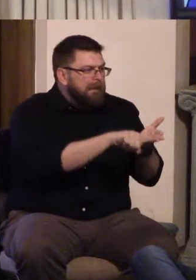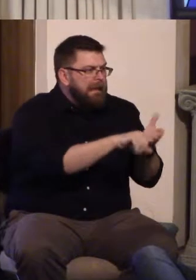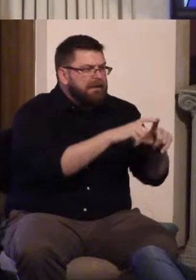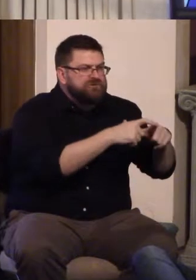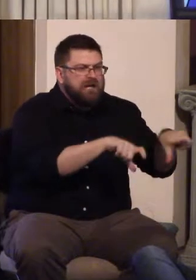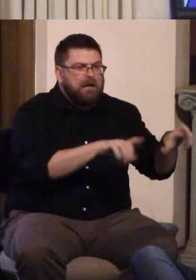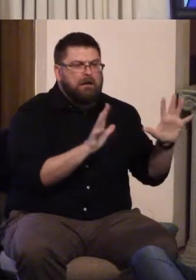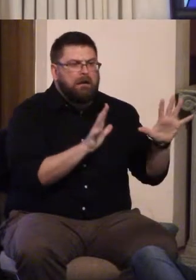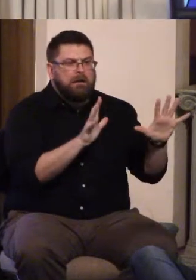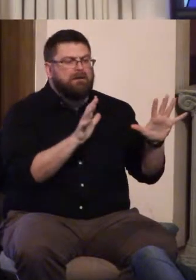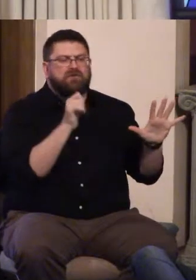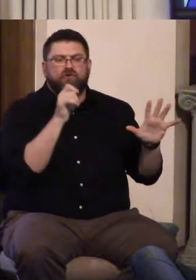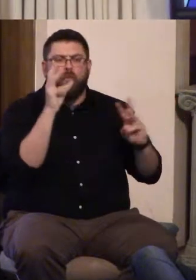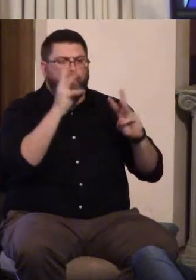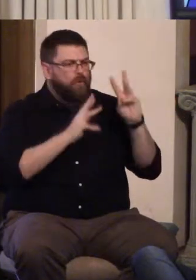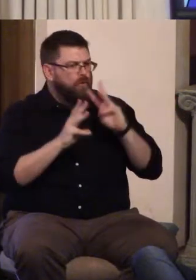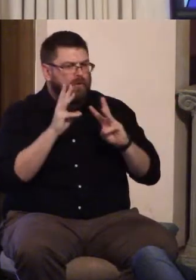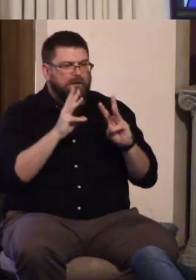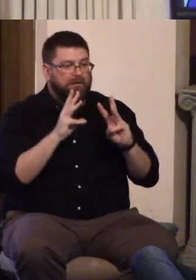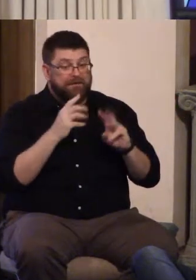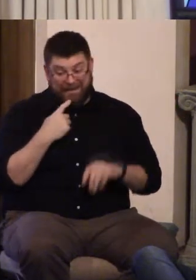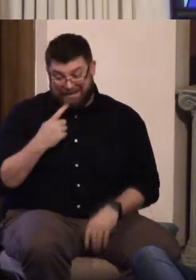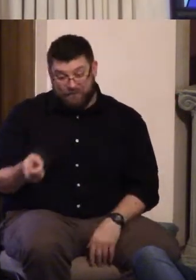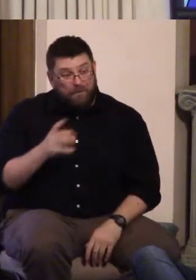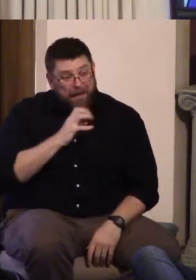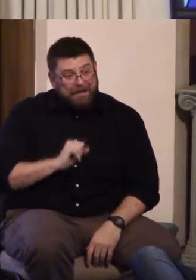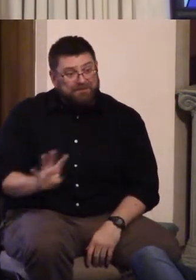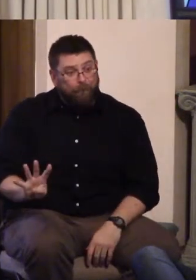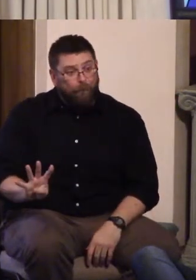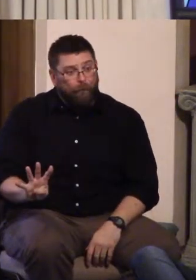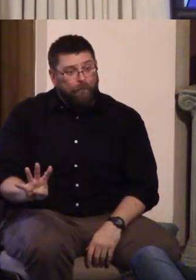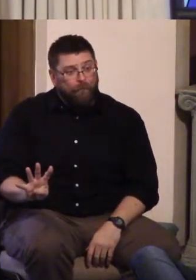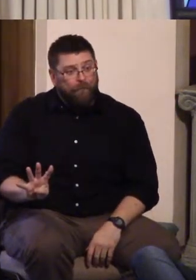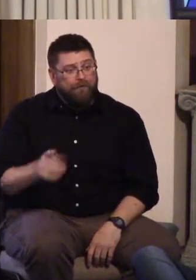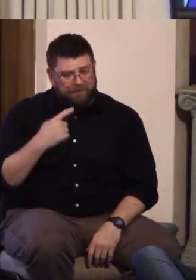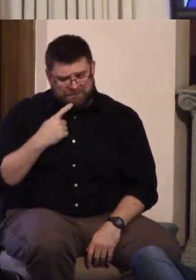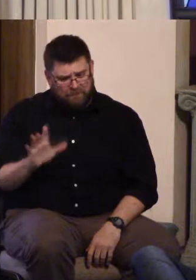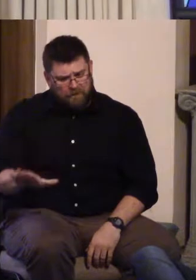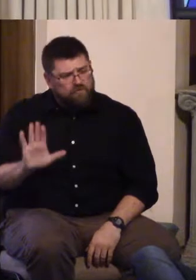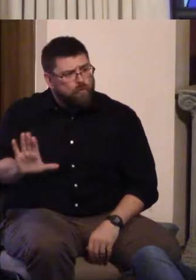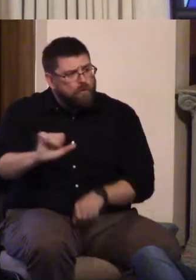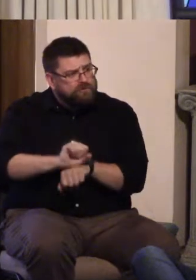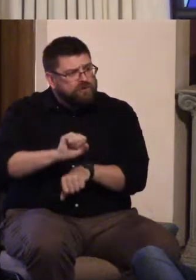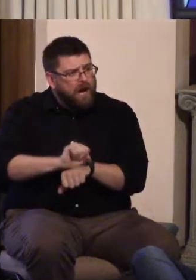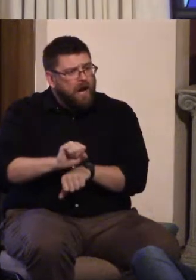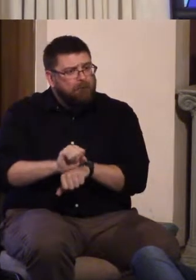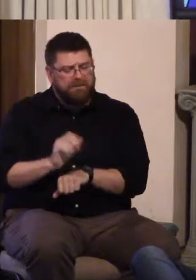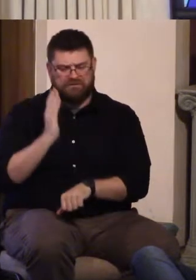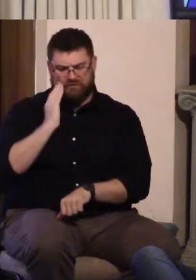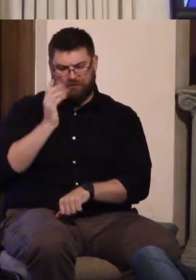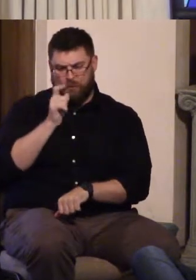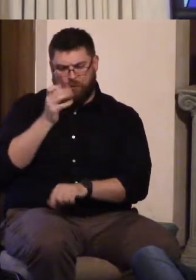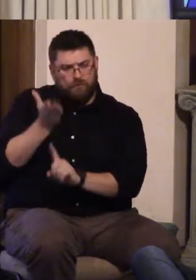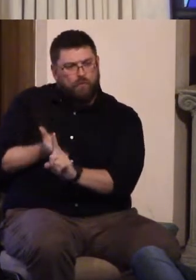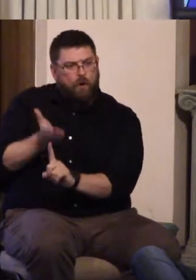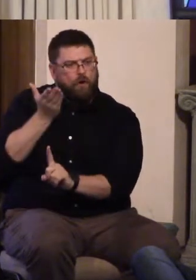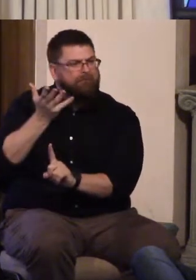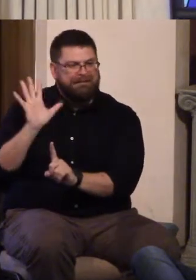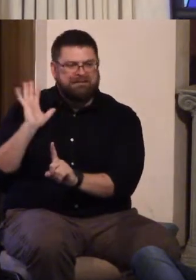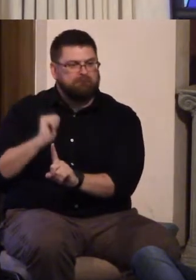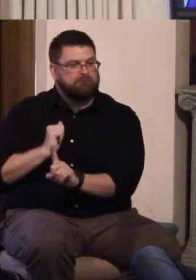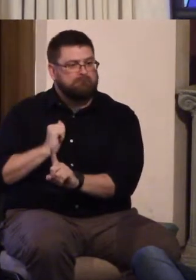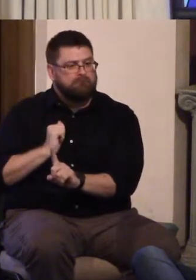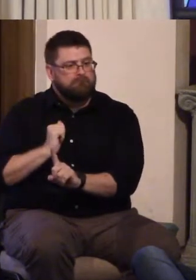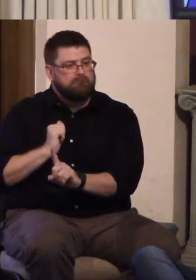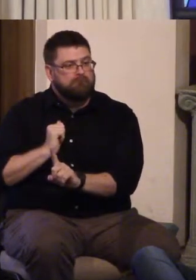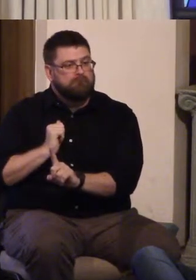how you're going to put food on the table or get a paycheck or anything like that. He told them that at age 4. Your only